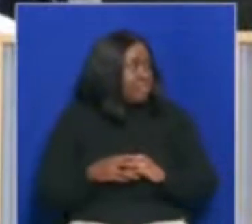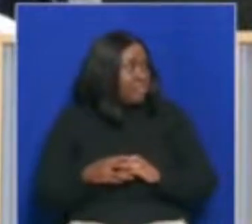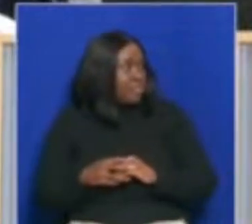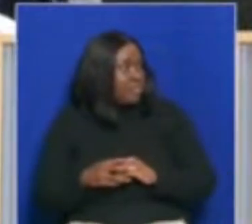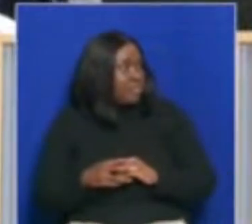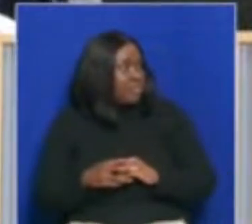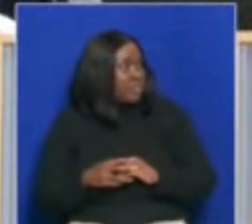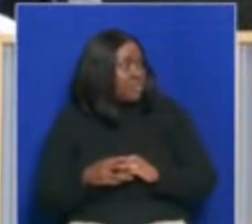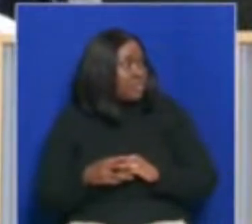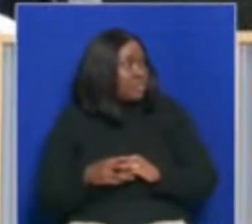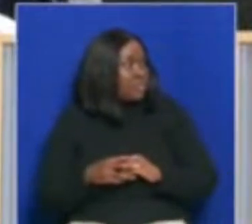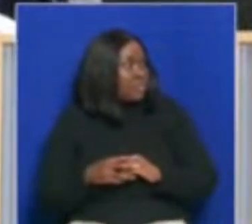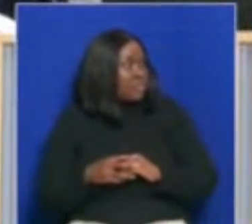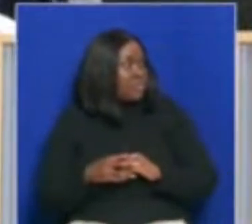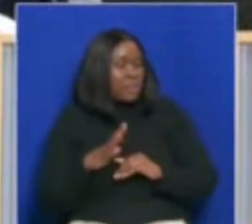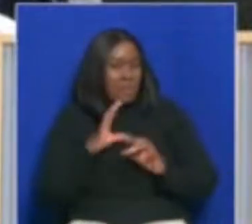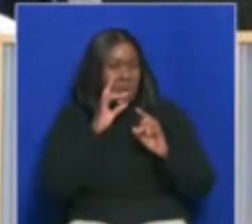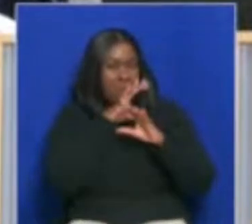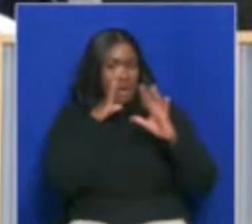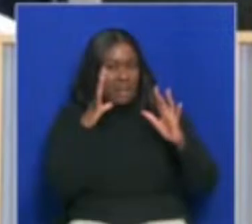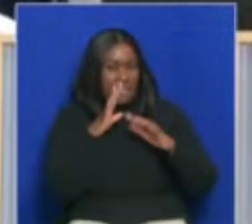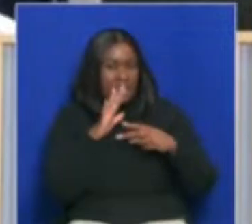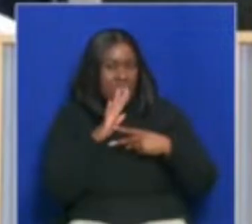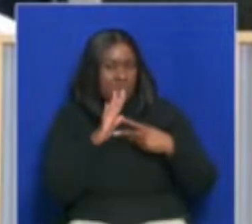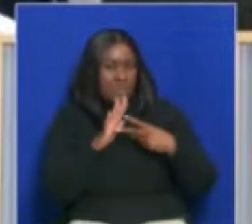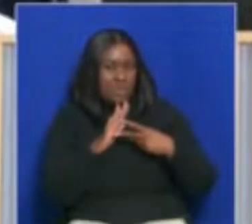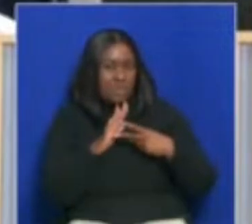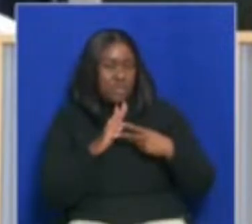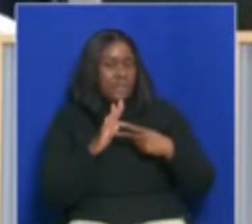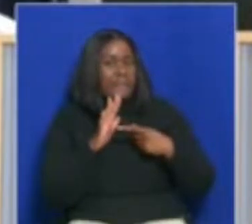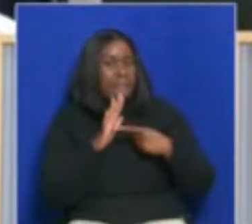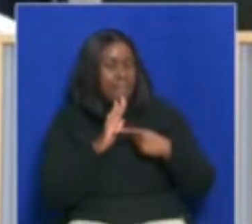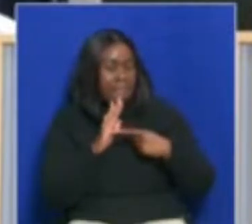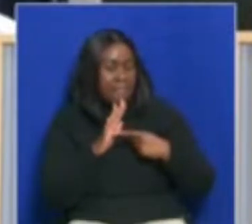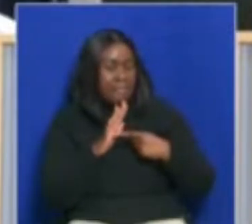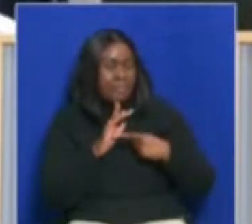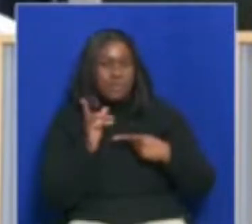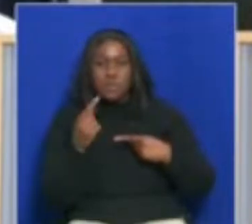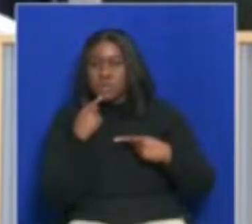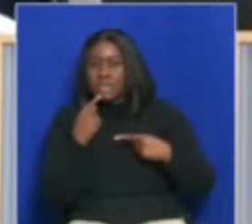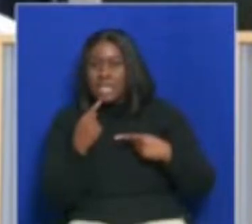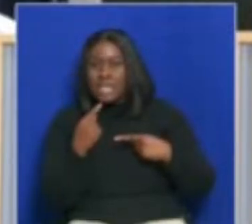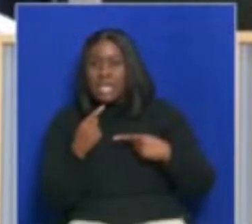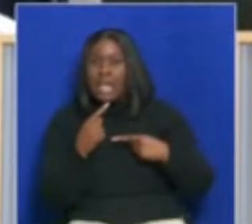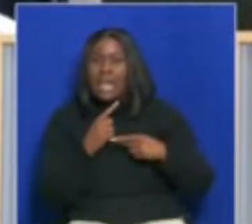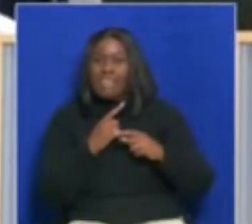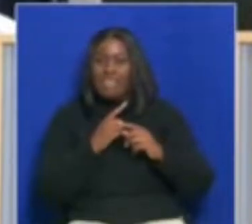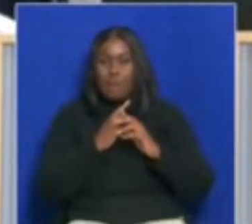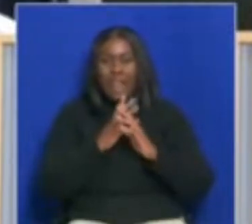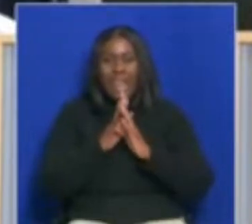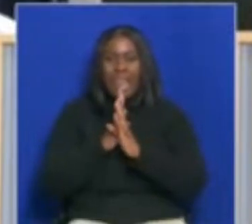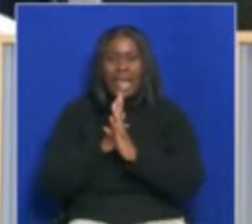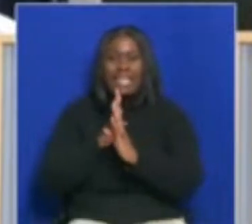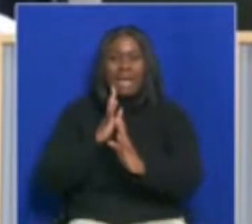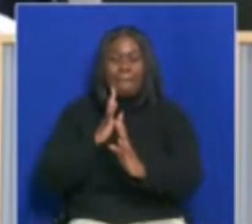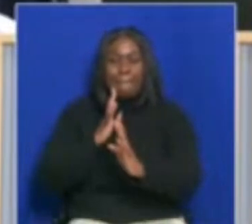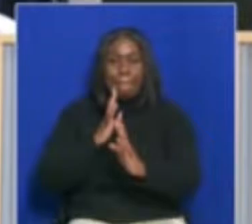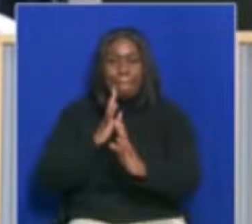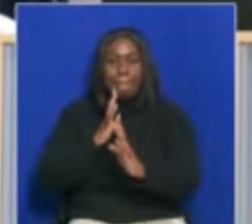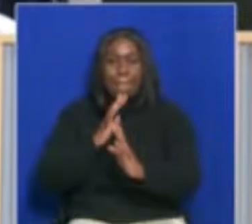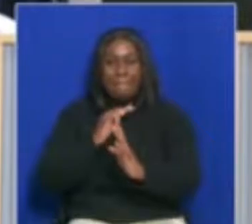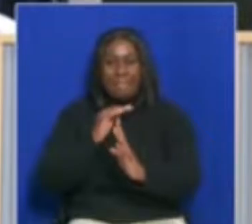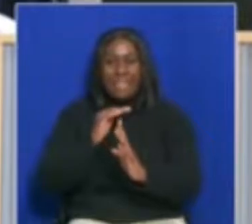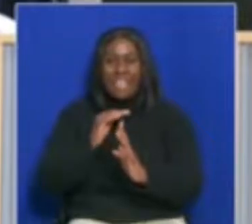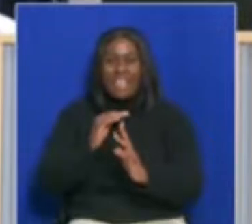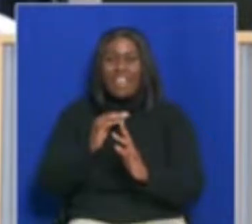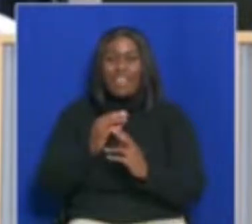want clarification on 2 issues. You say they were lined up. The bodies were lined up.